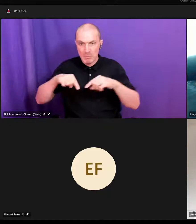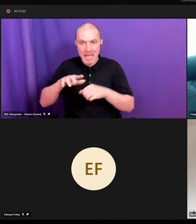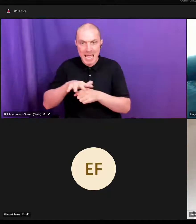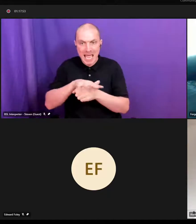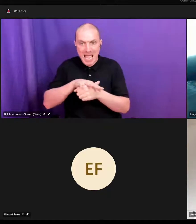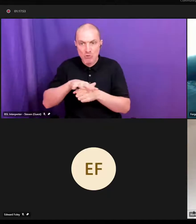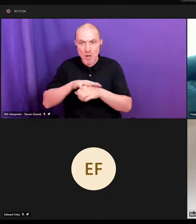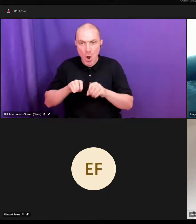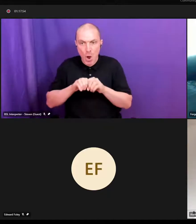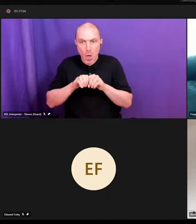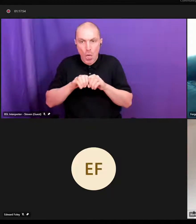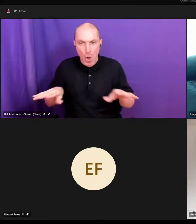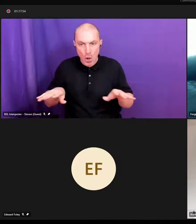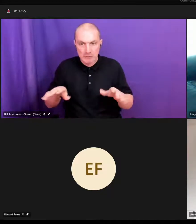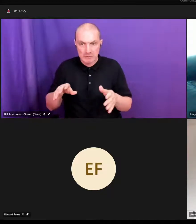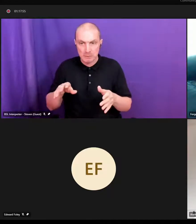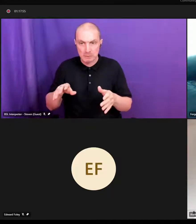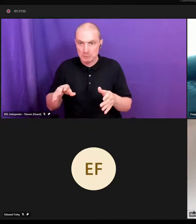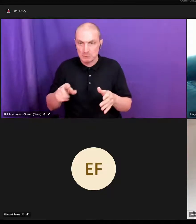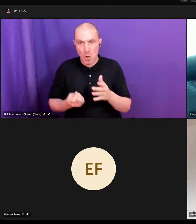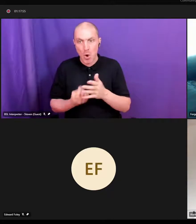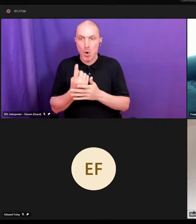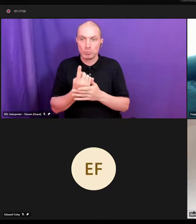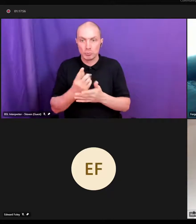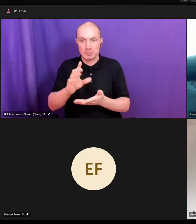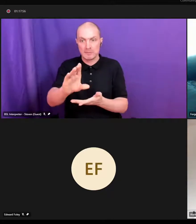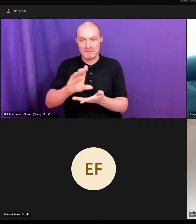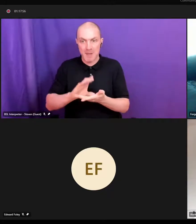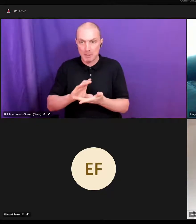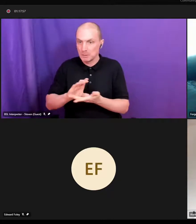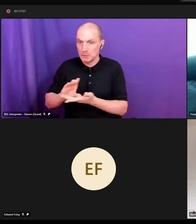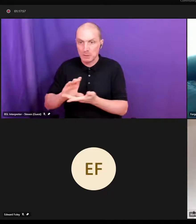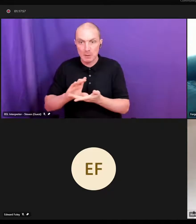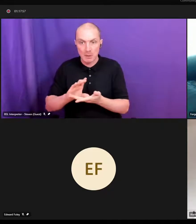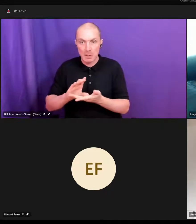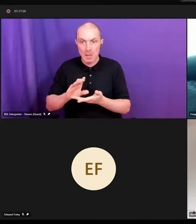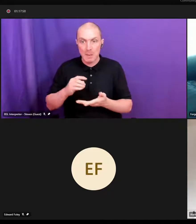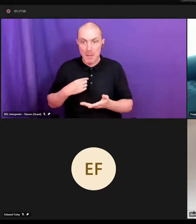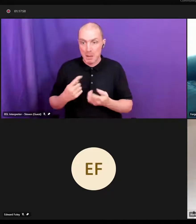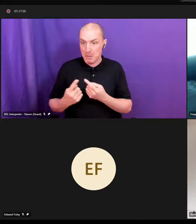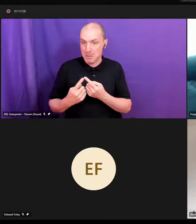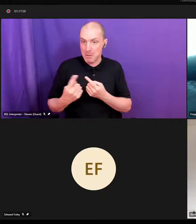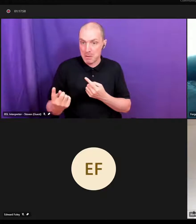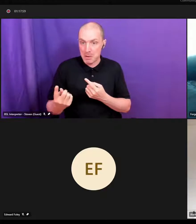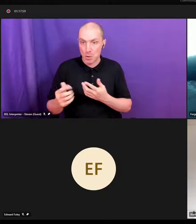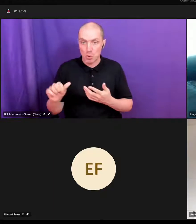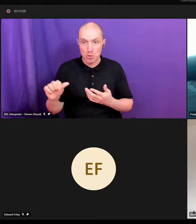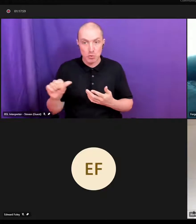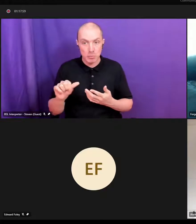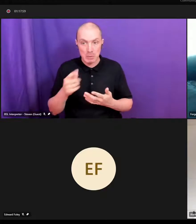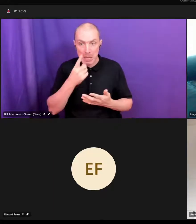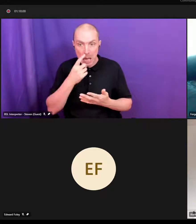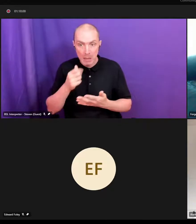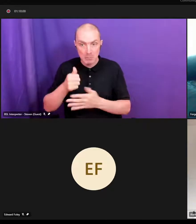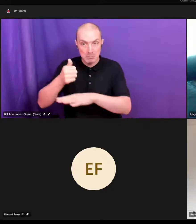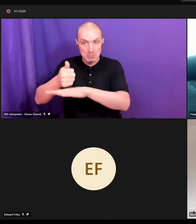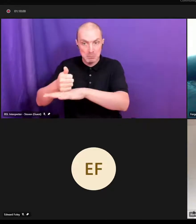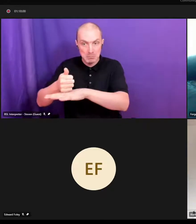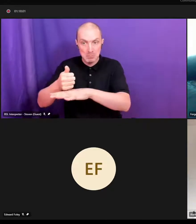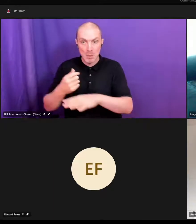But there's certain areas in my ward where there is no play facilities at all, or any play facilities within a